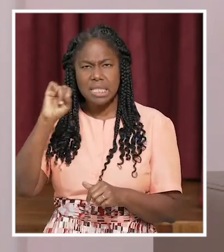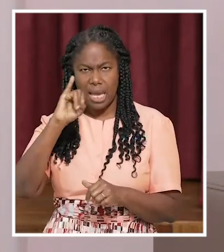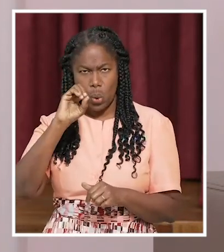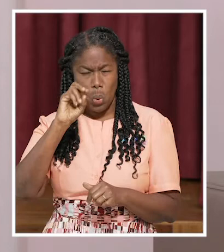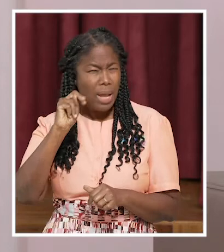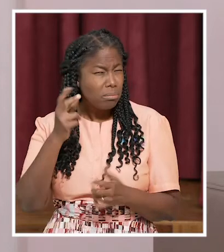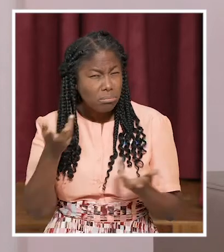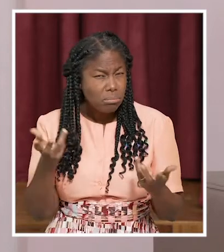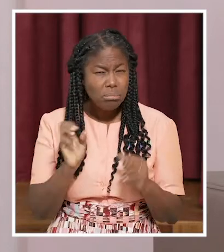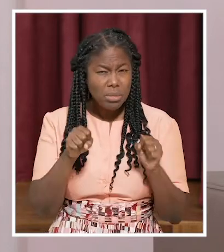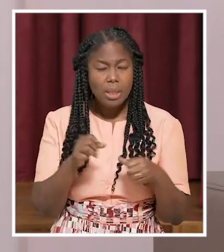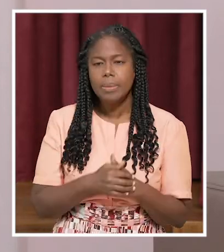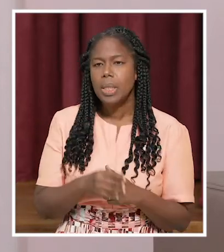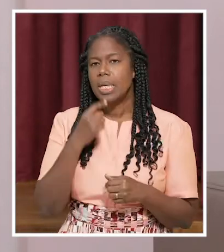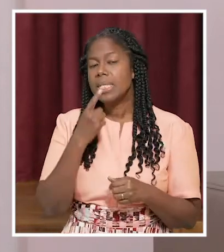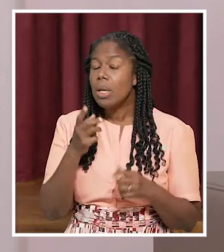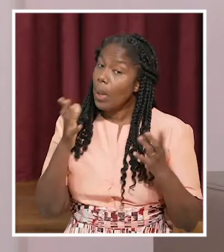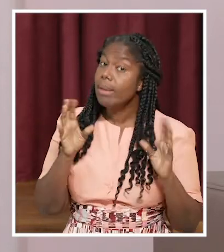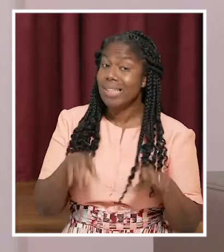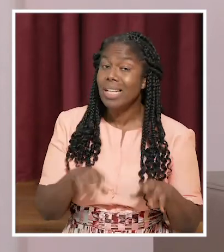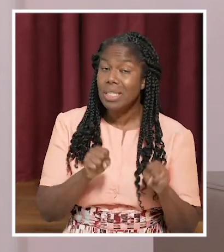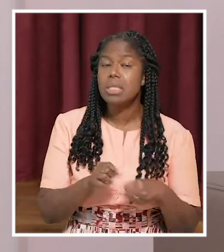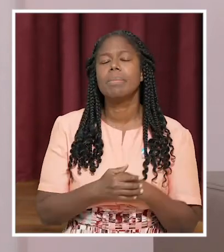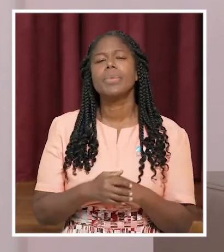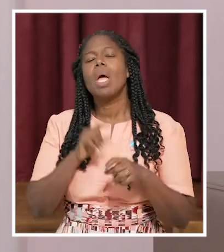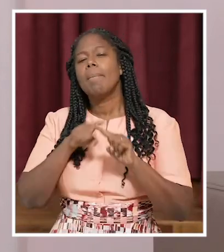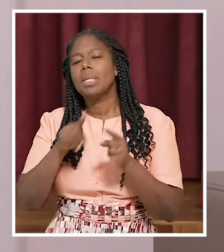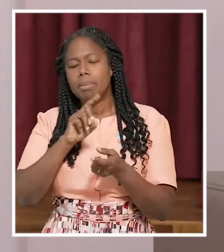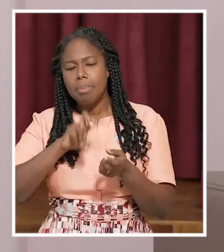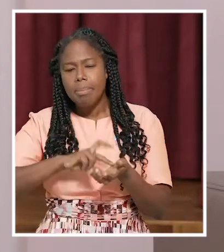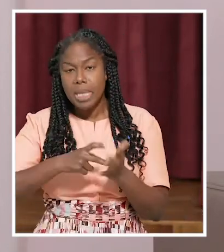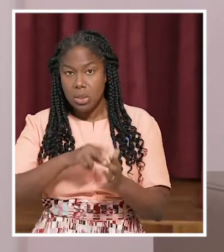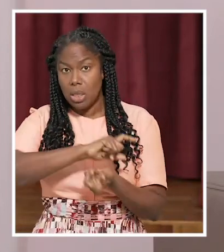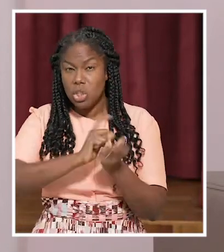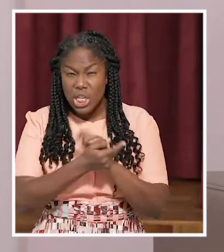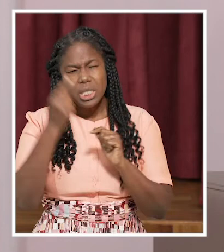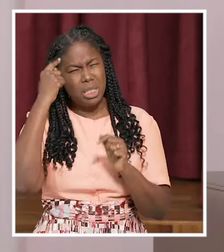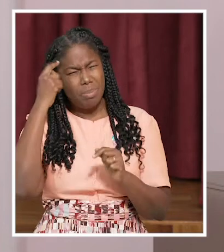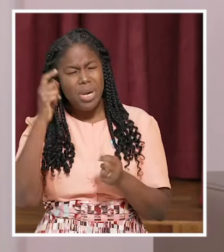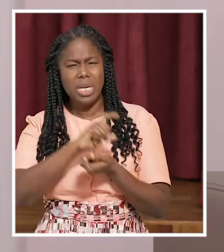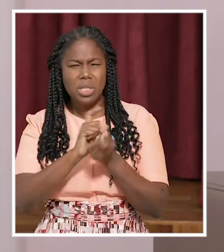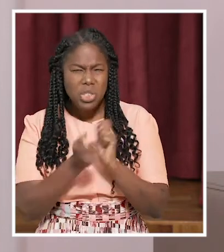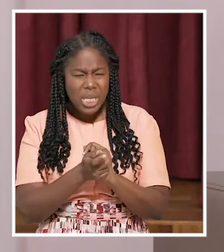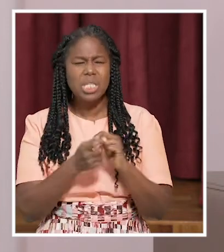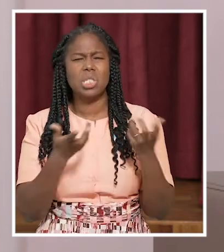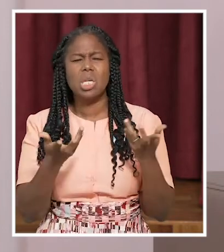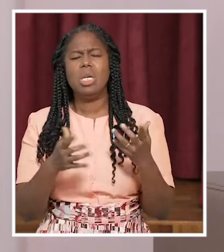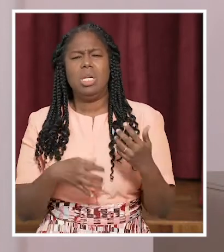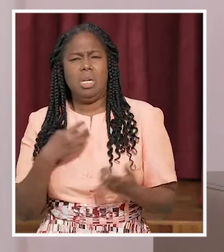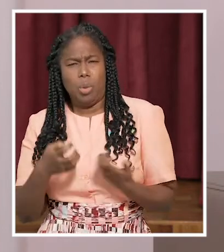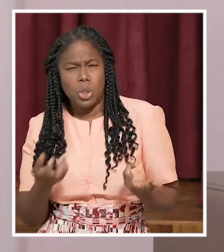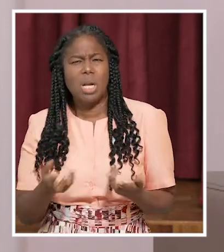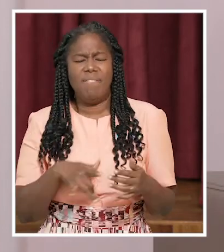same brain chemistry is involved, people can have symptoms of depression and symptoms of anxiety at the same time, or